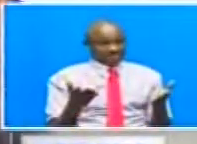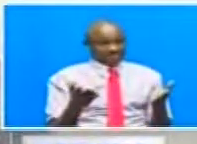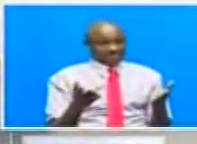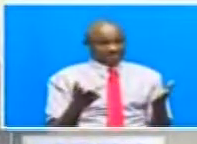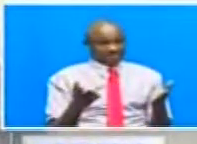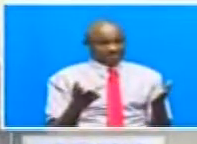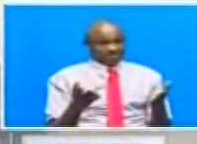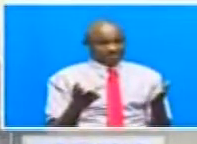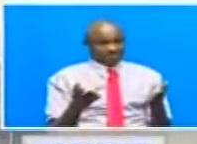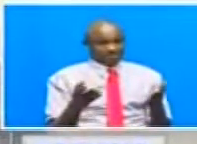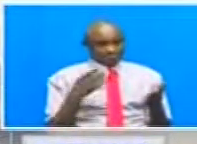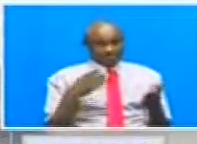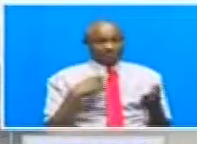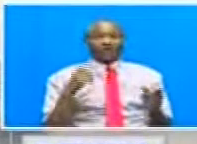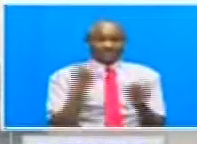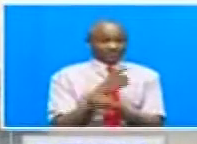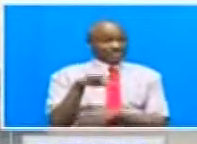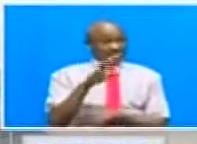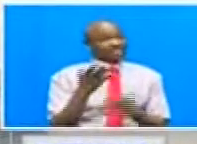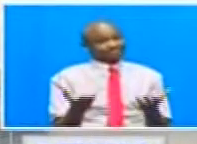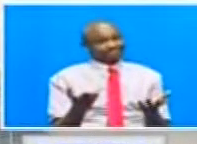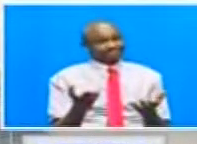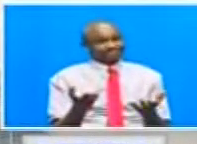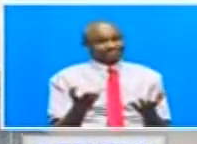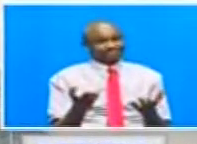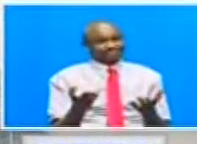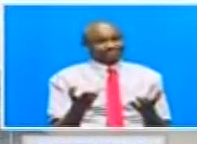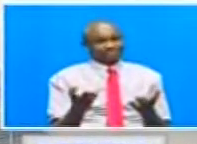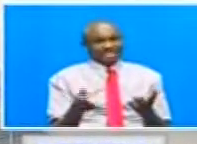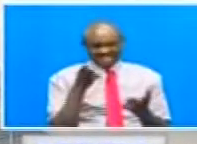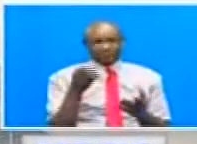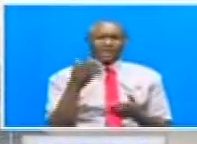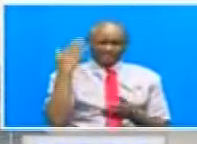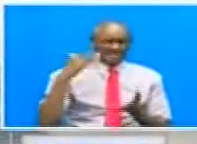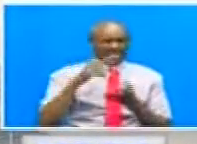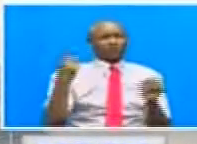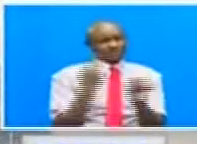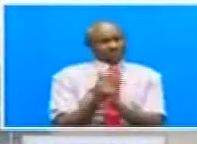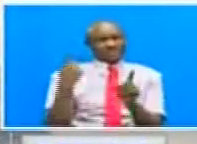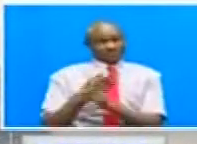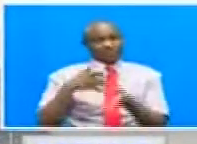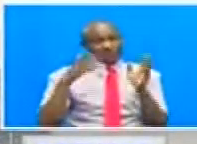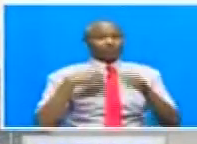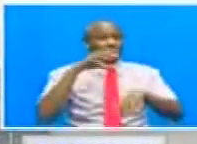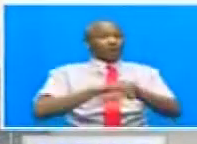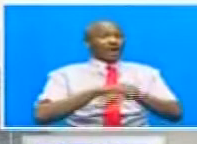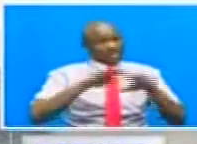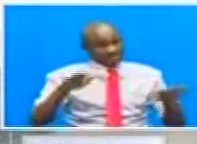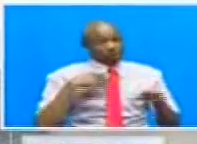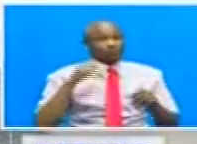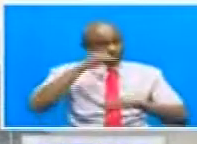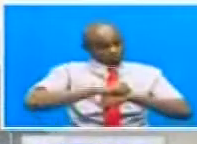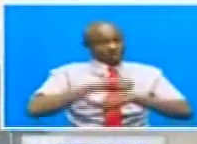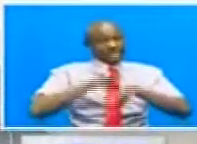an urban setting, in a very strategic location. Yeah. So that's the background on which schools are allocated in the